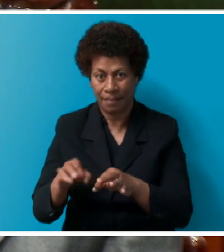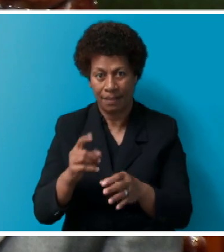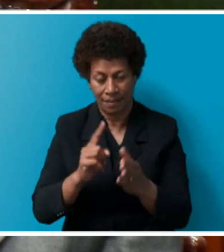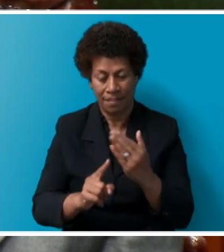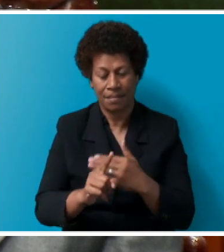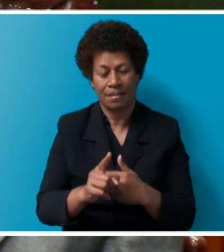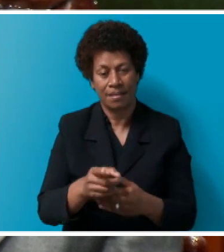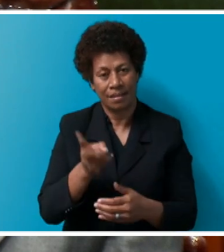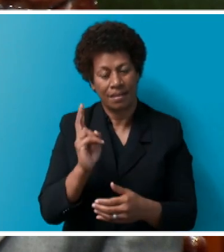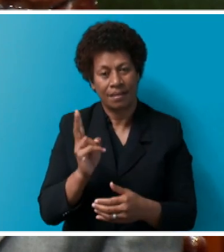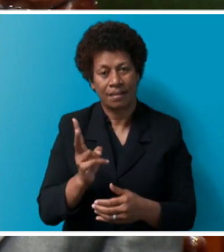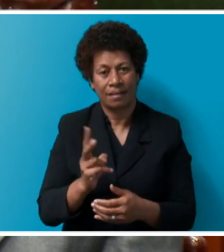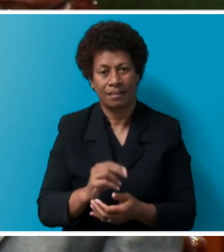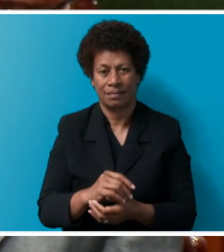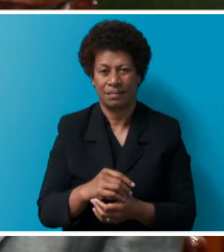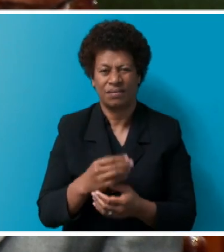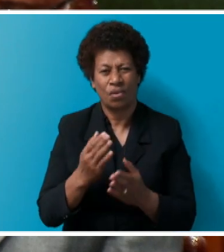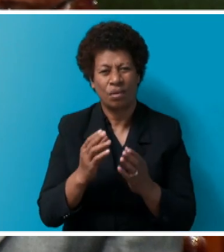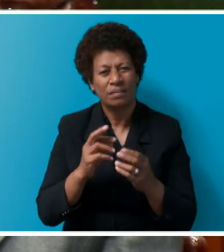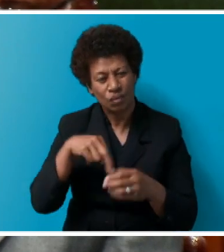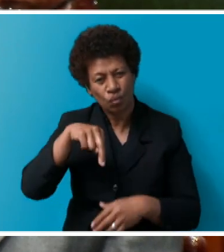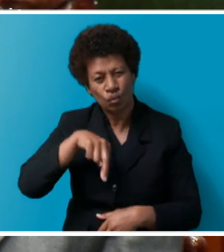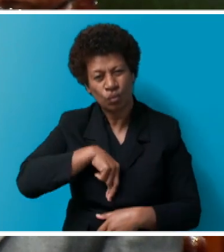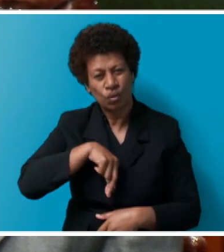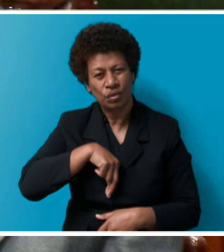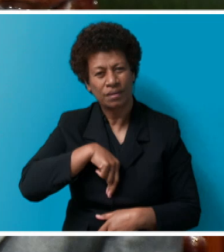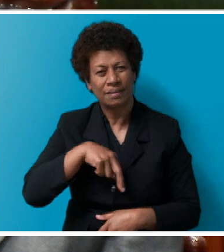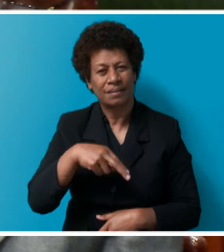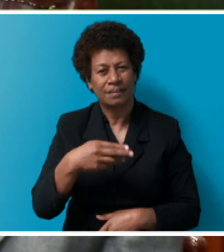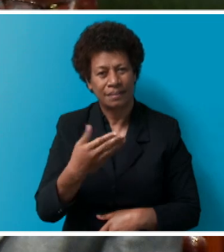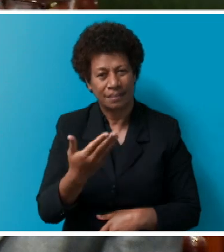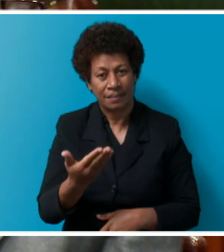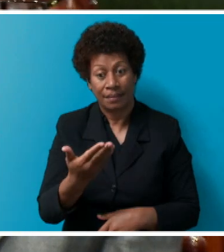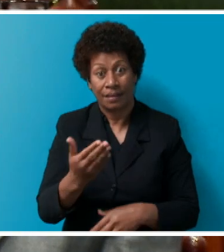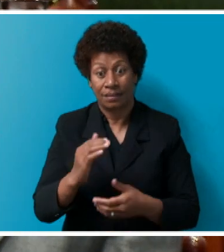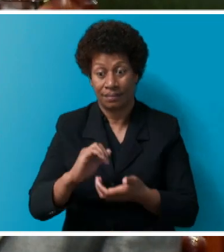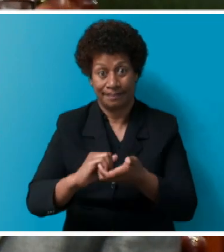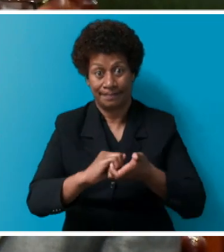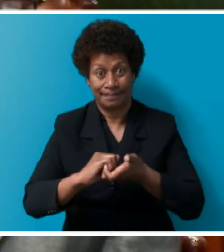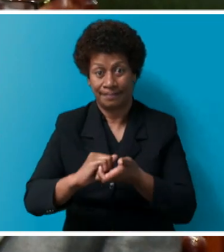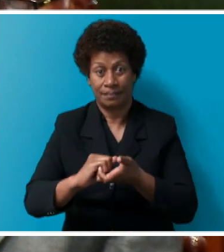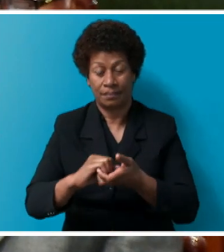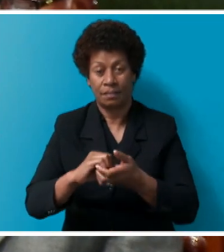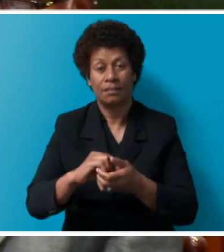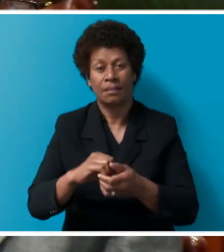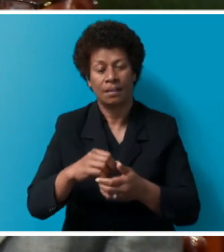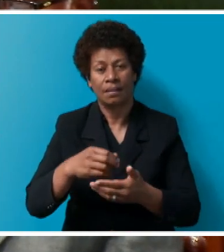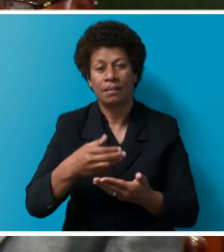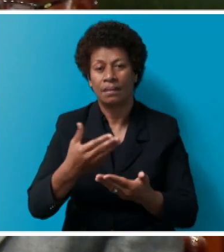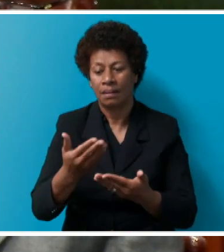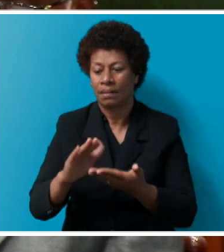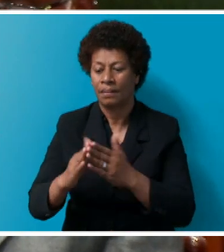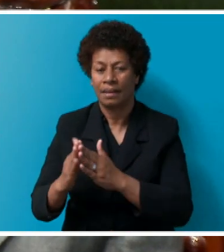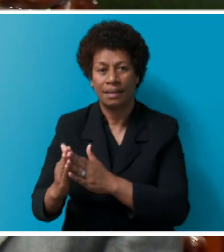such sacrilegious acts. We are actively strengthening partnership with religious leaders, community